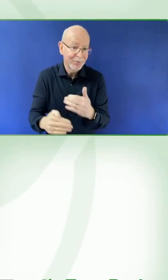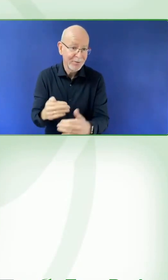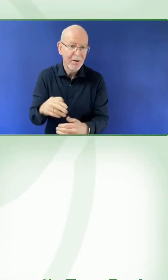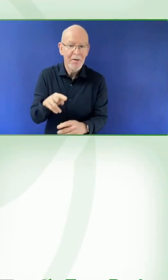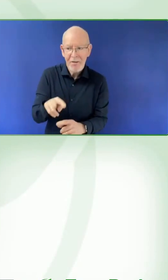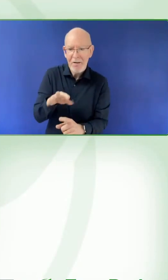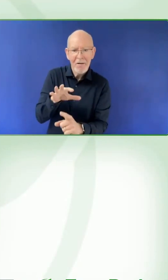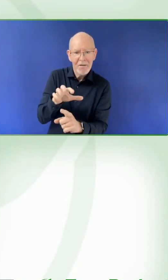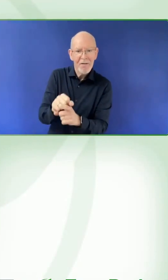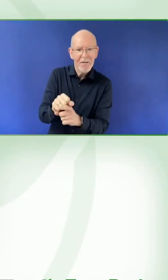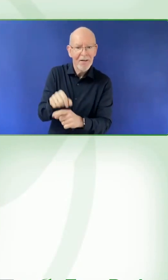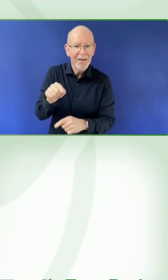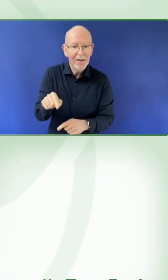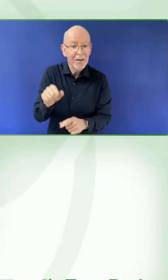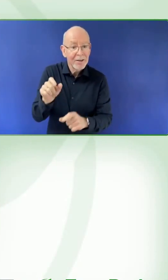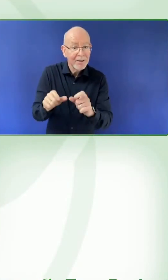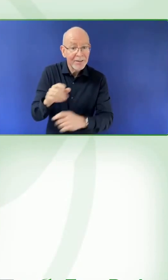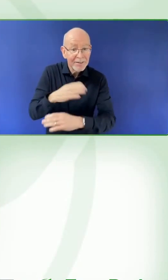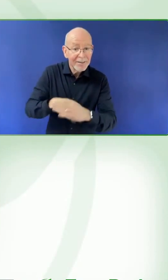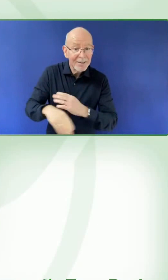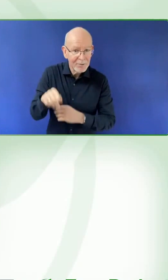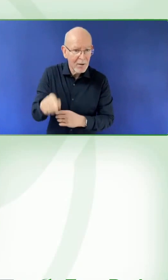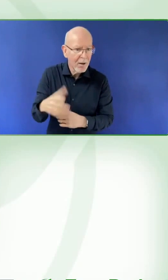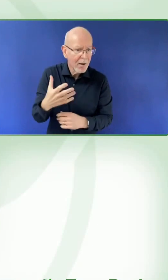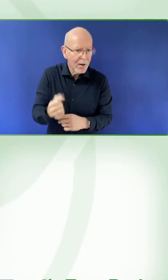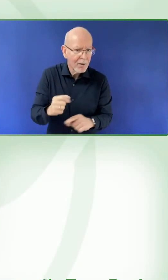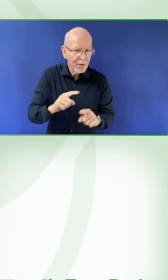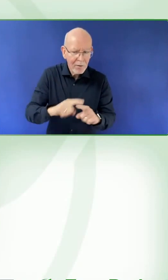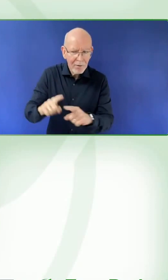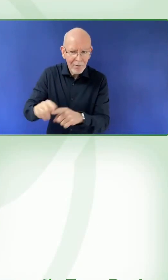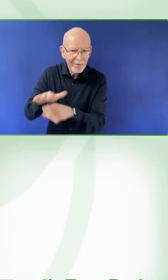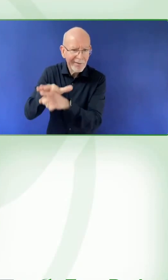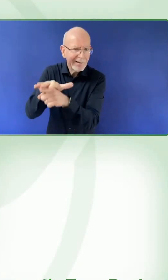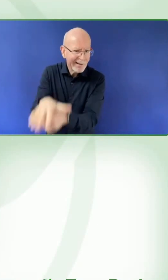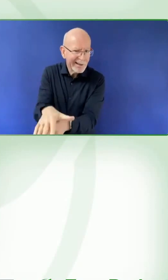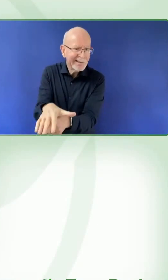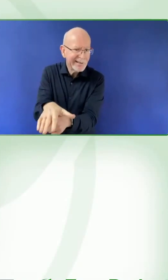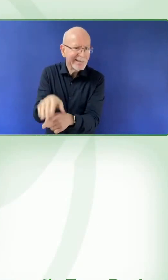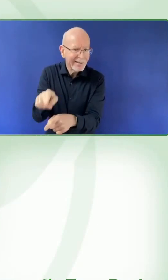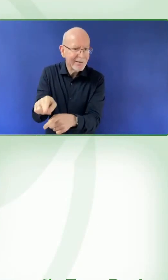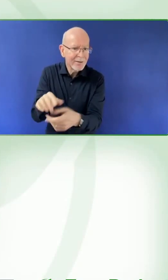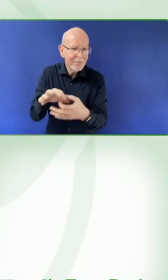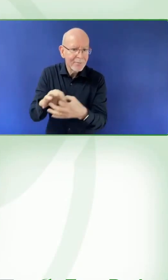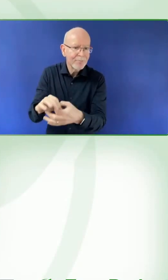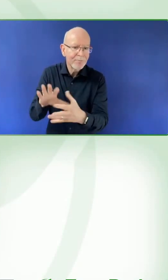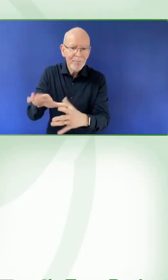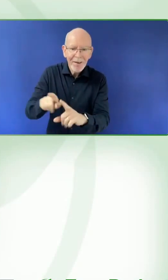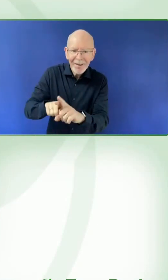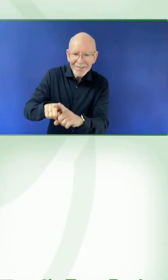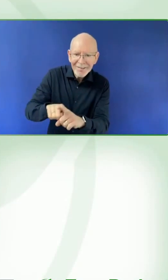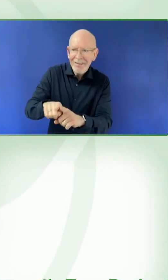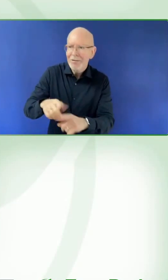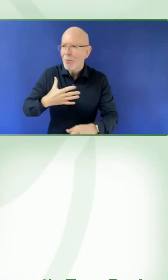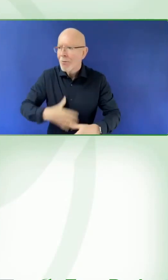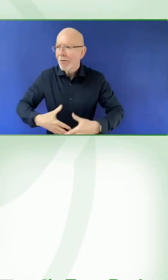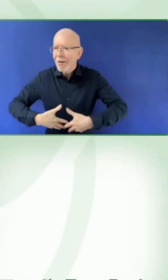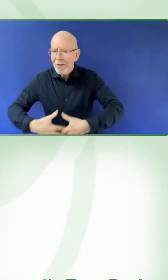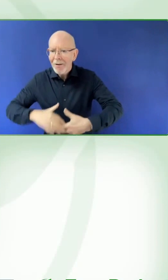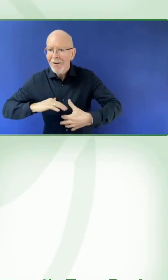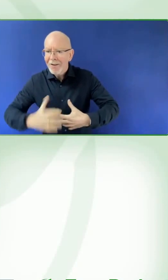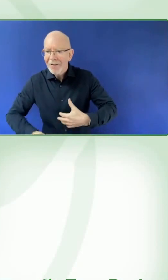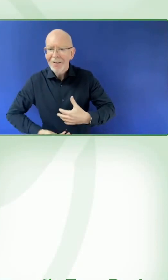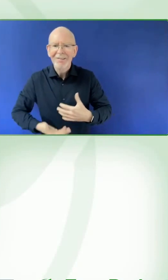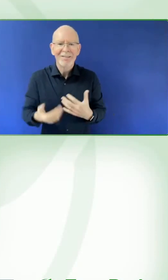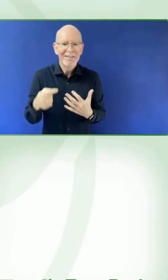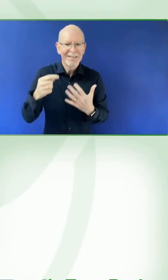infantilization, or rejection of their bodies, among other forms of stigmatization of their sexuality, which expose